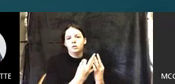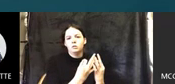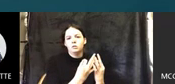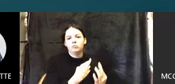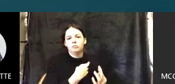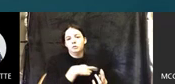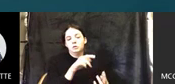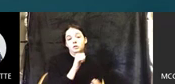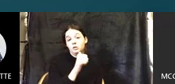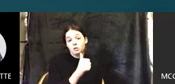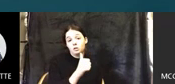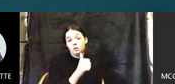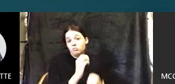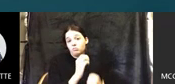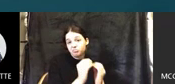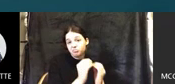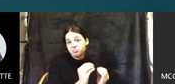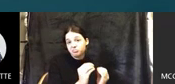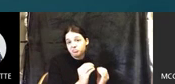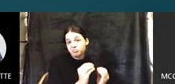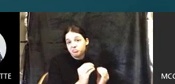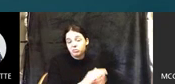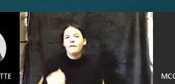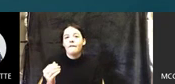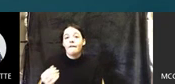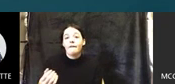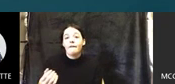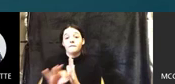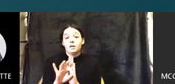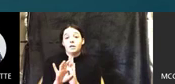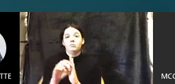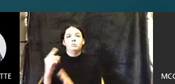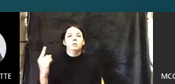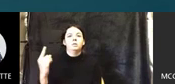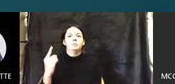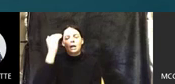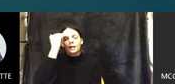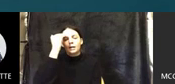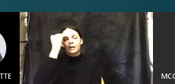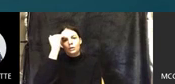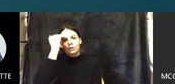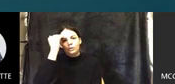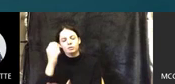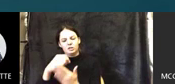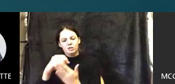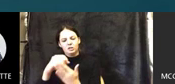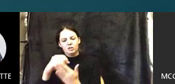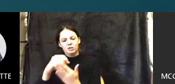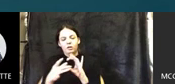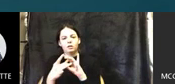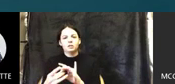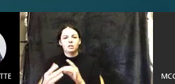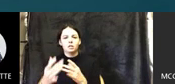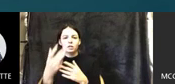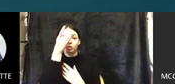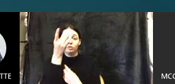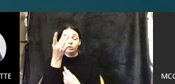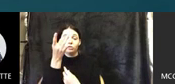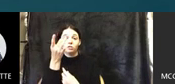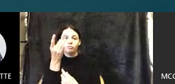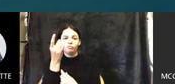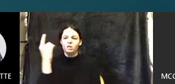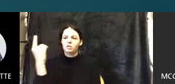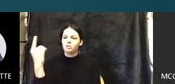knew that I could write about. And it was interesting to see someone get upset because I didn't have them